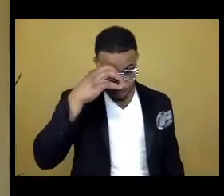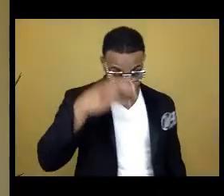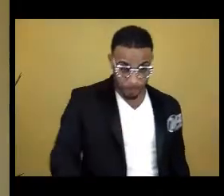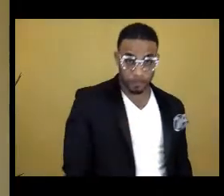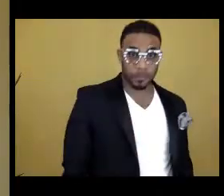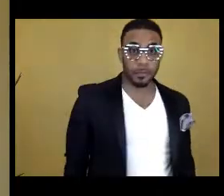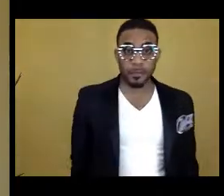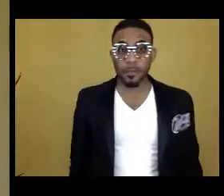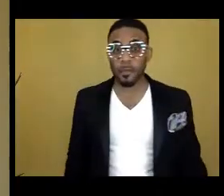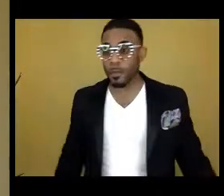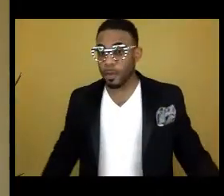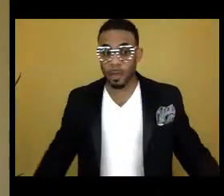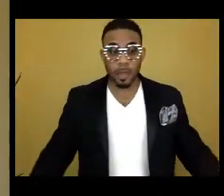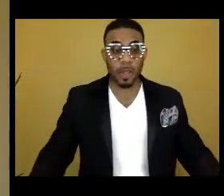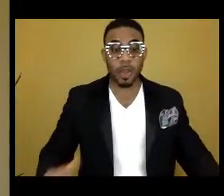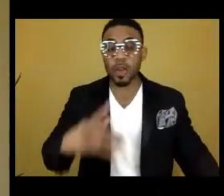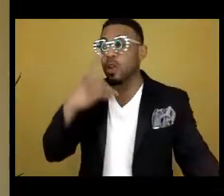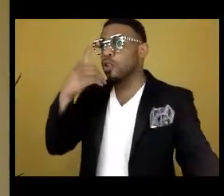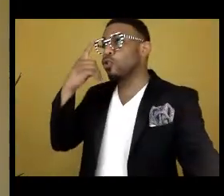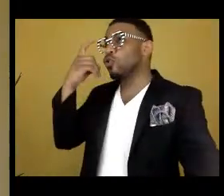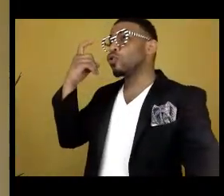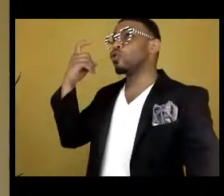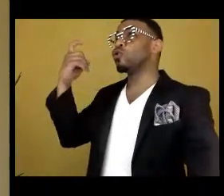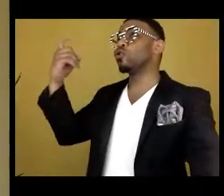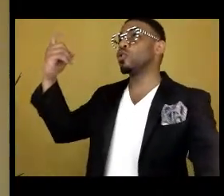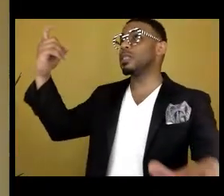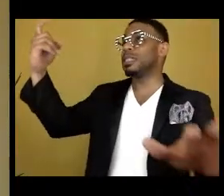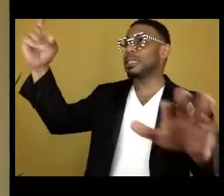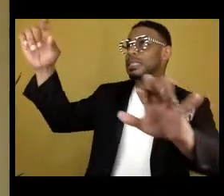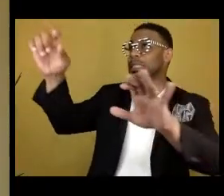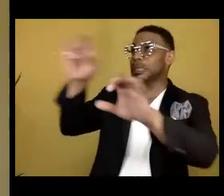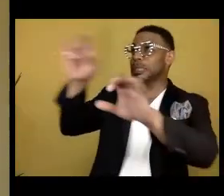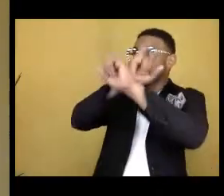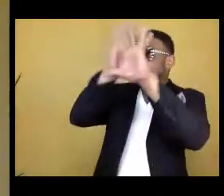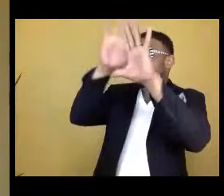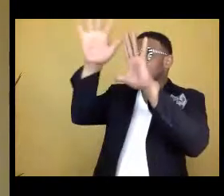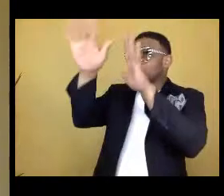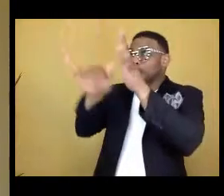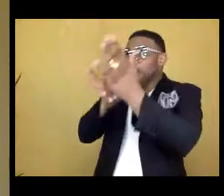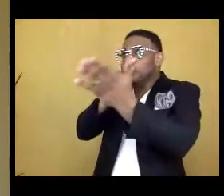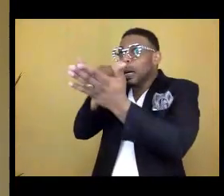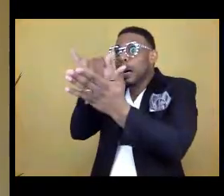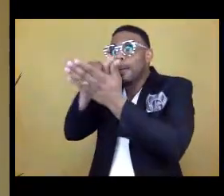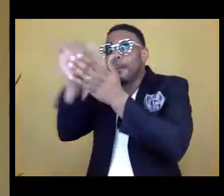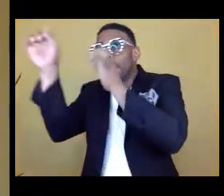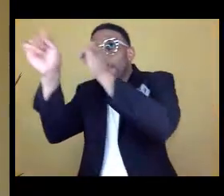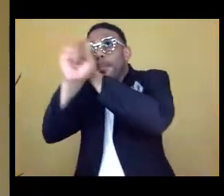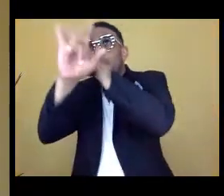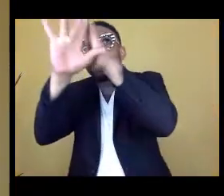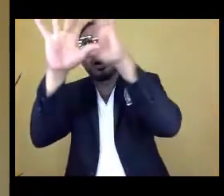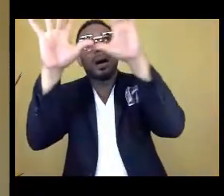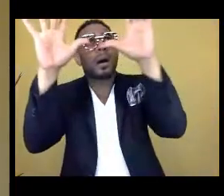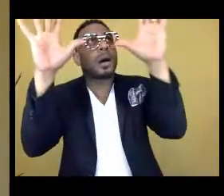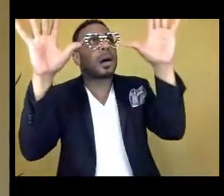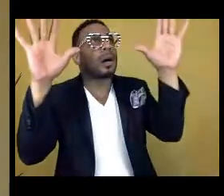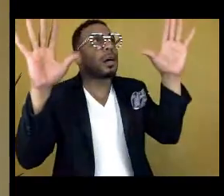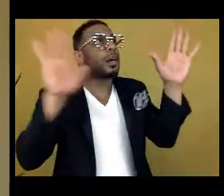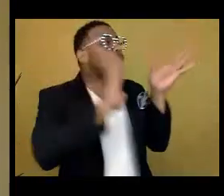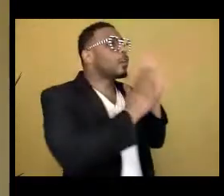To dream the impossible dream,